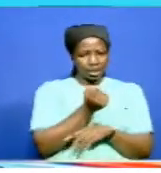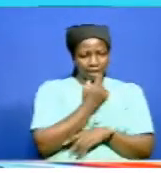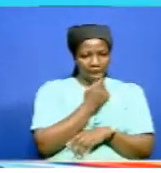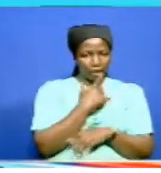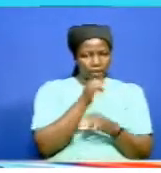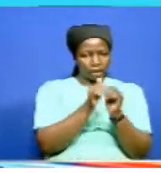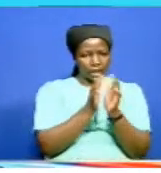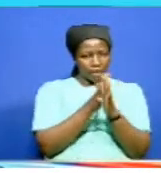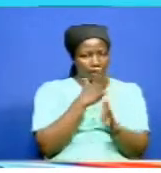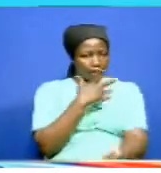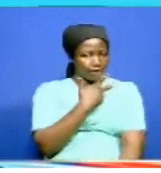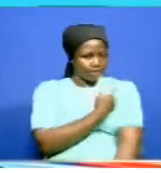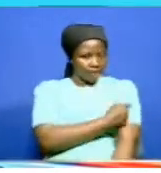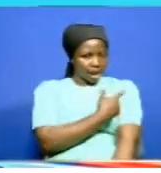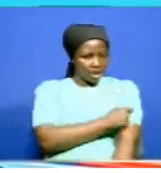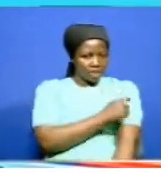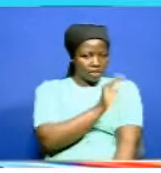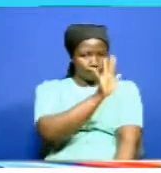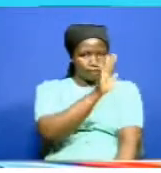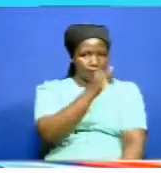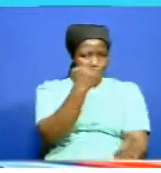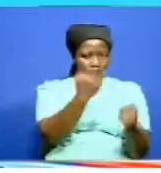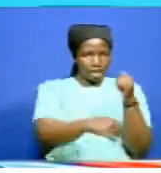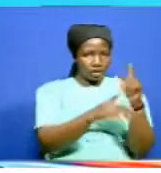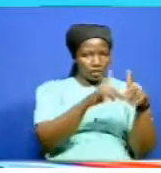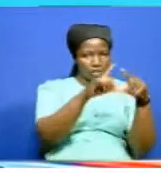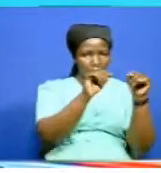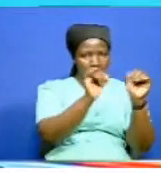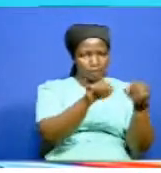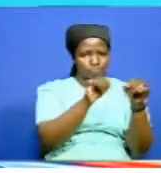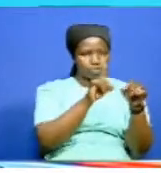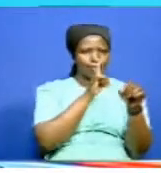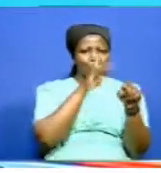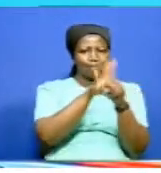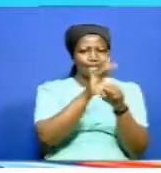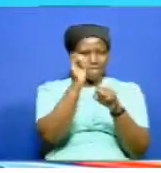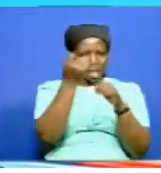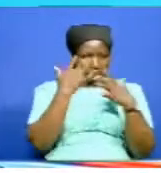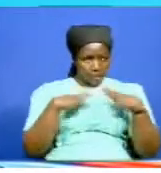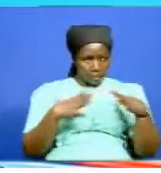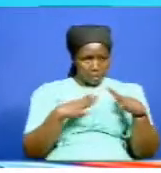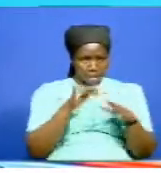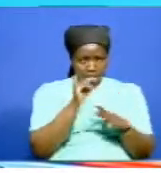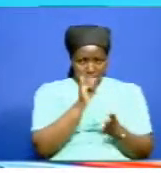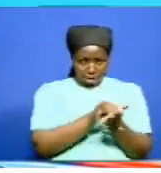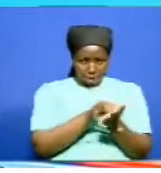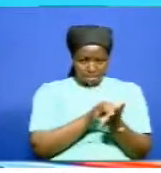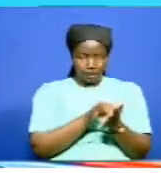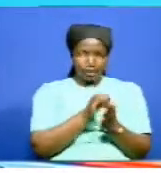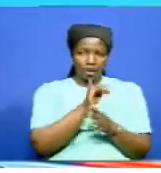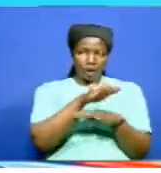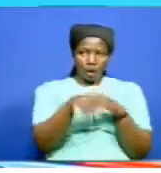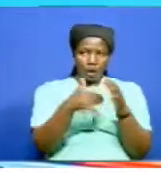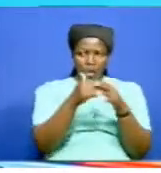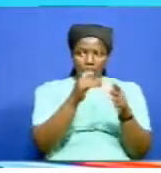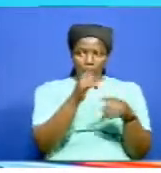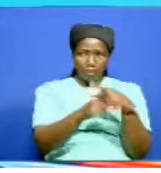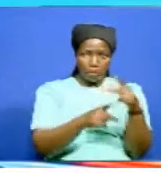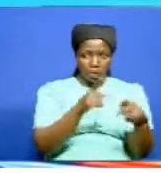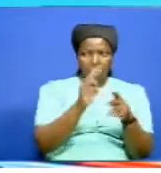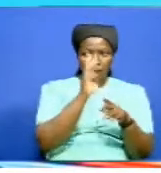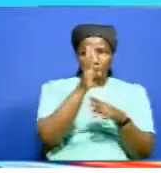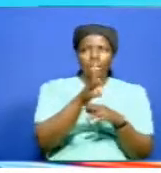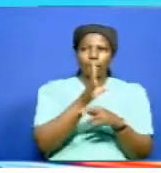the vaccination. Your final words, can you assure Kenyans that the whole process will be as